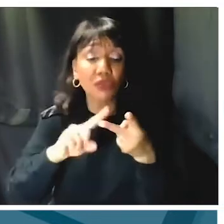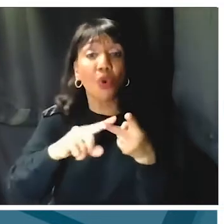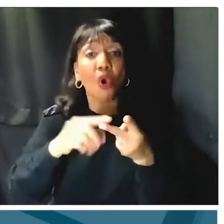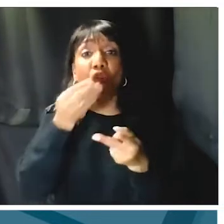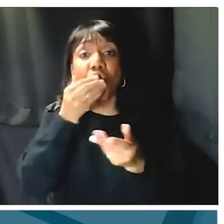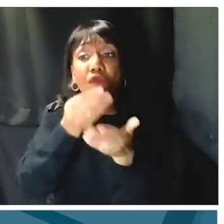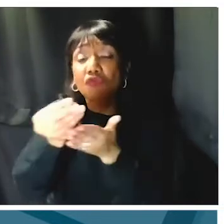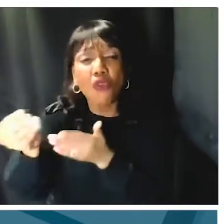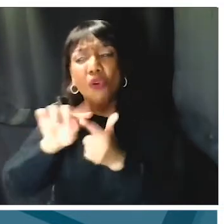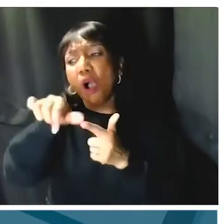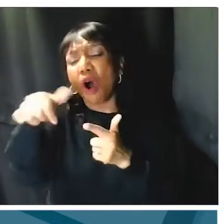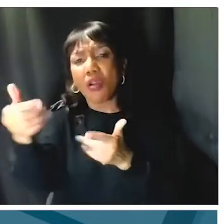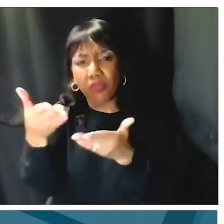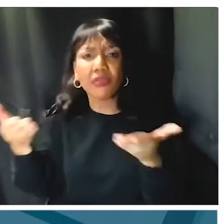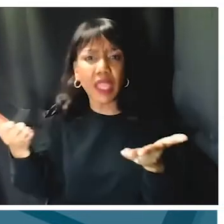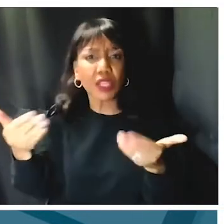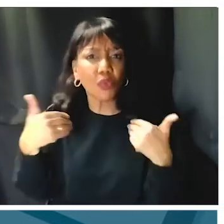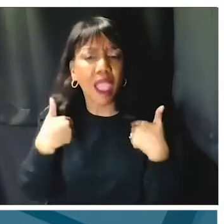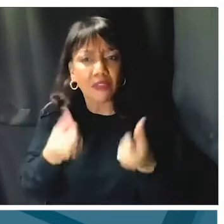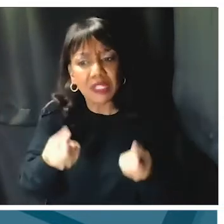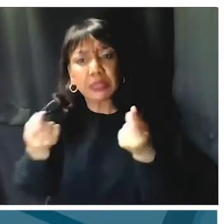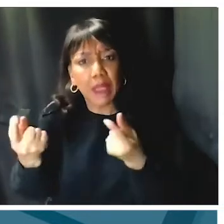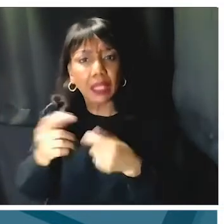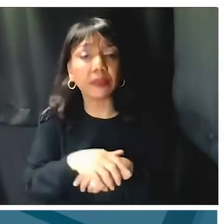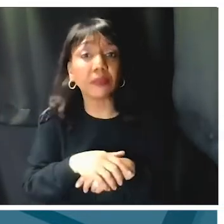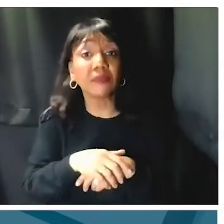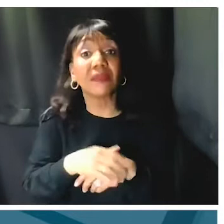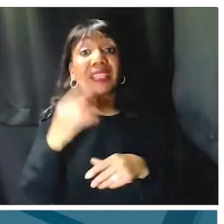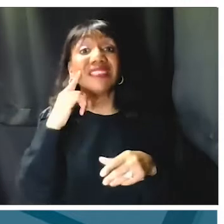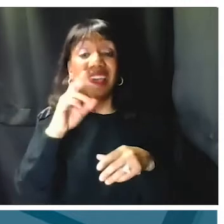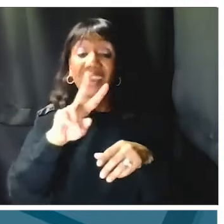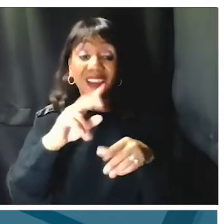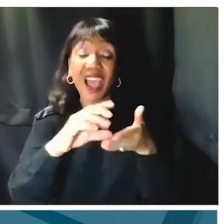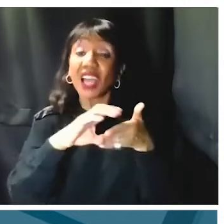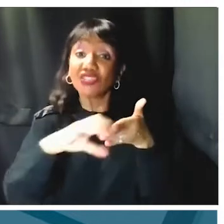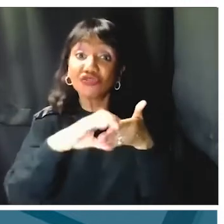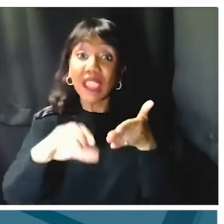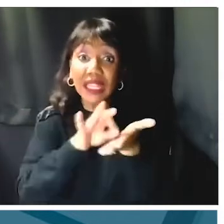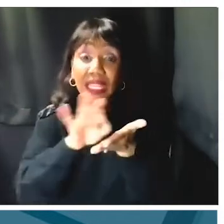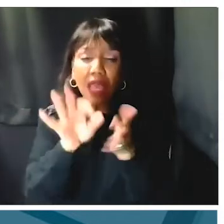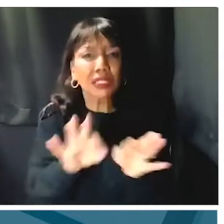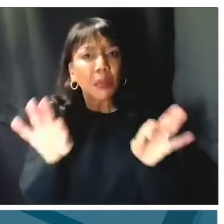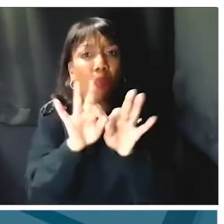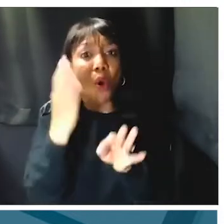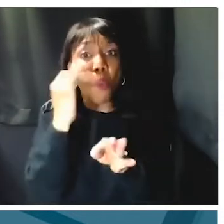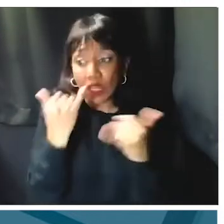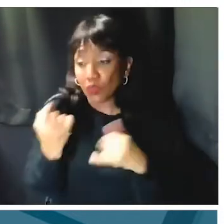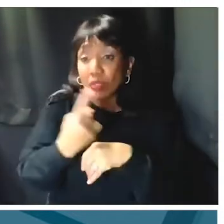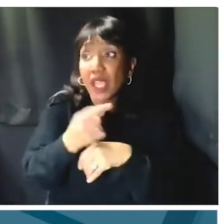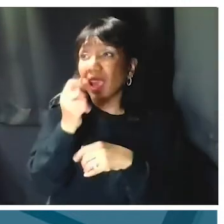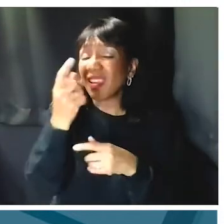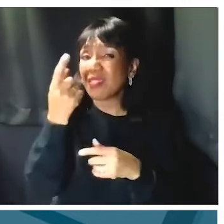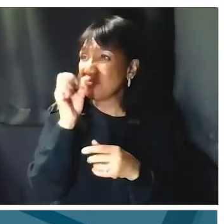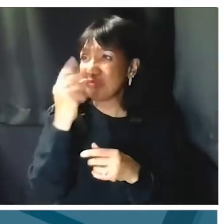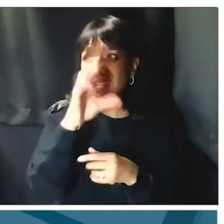groceries, or cover other expenses that you may have. Having a checking account is helpful because today,